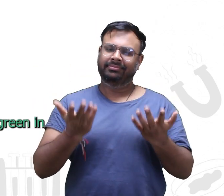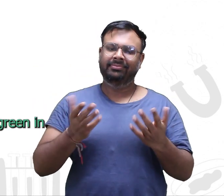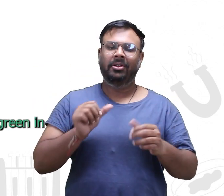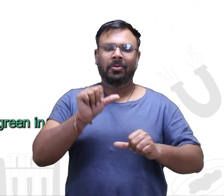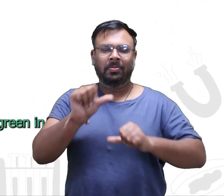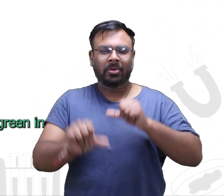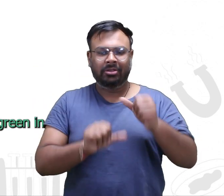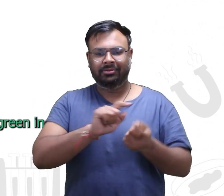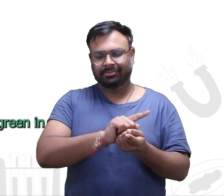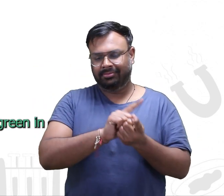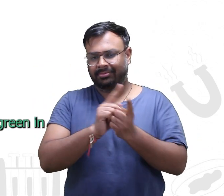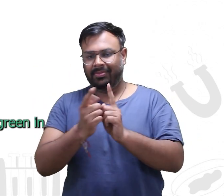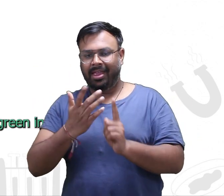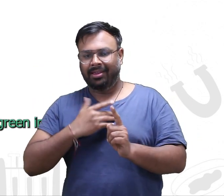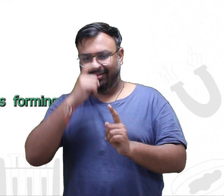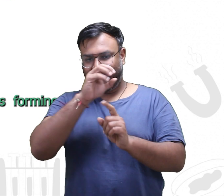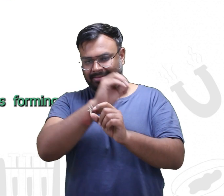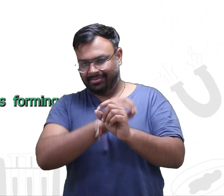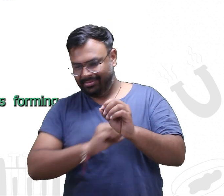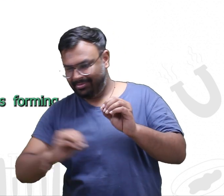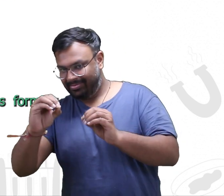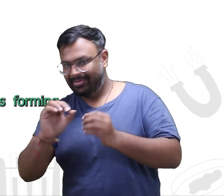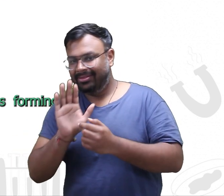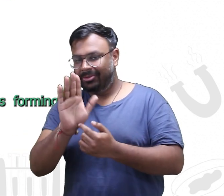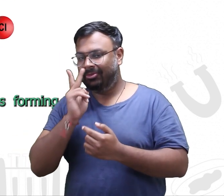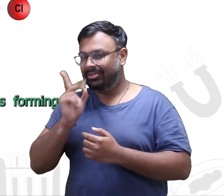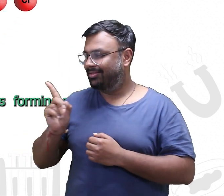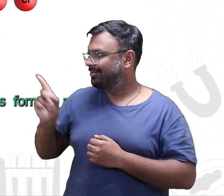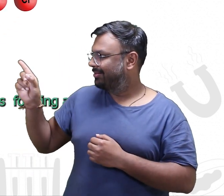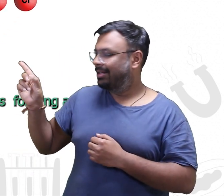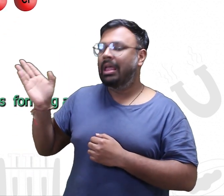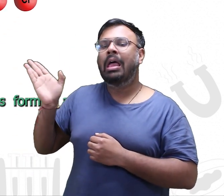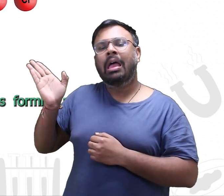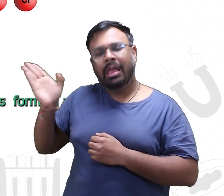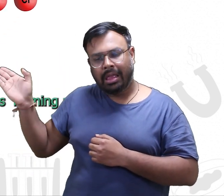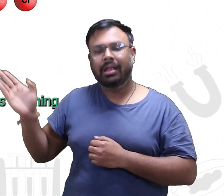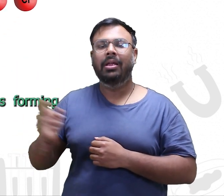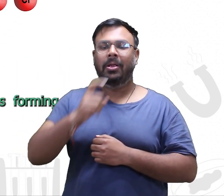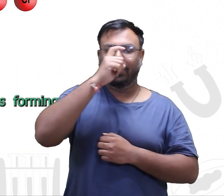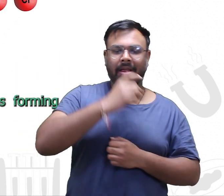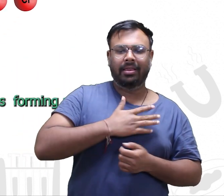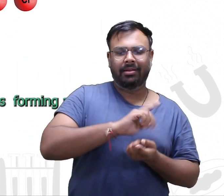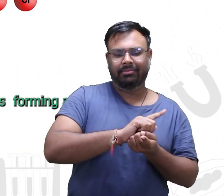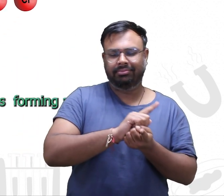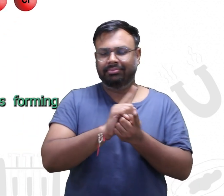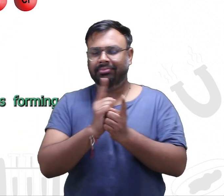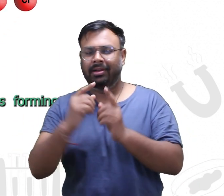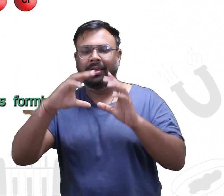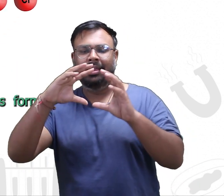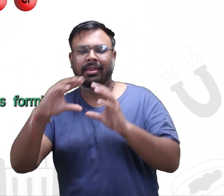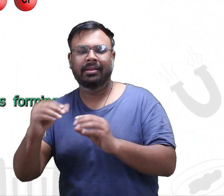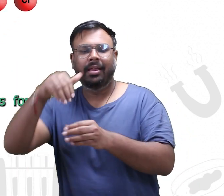in the solution is blue-green in color. This is due to the copper ions interacting with the chloride ions, forming a